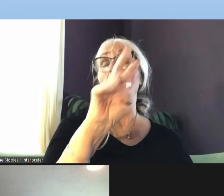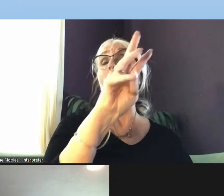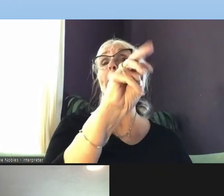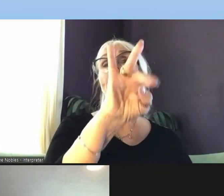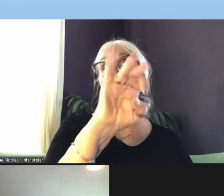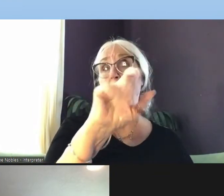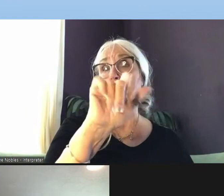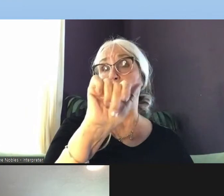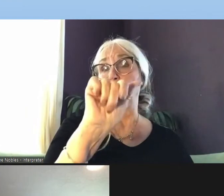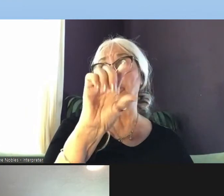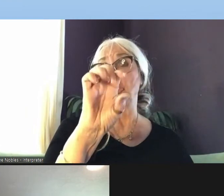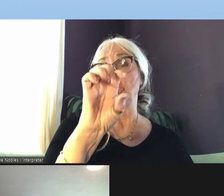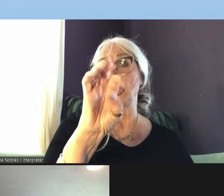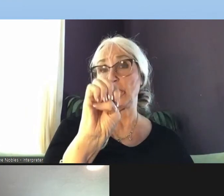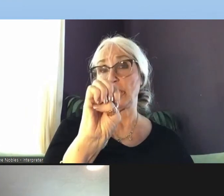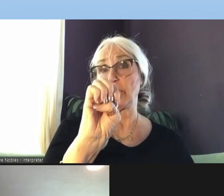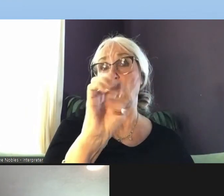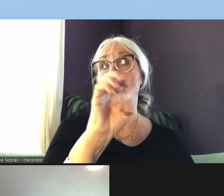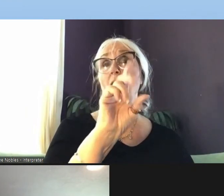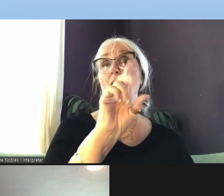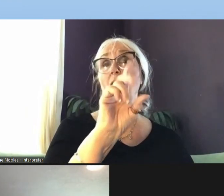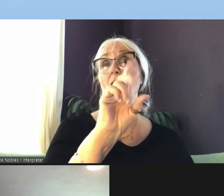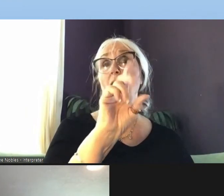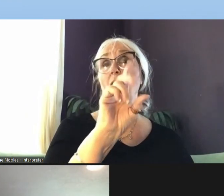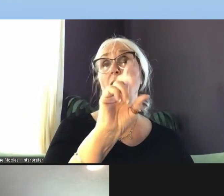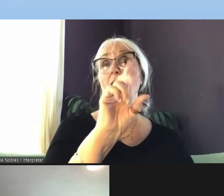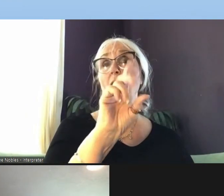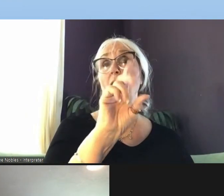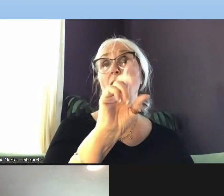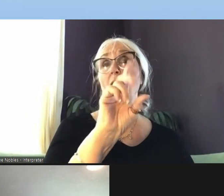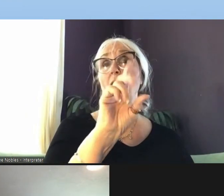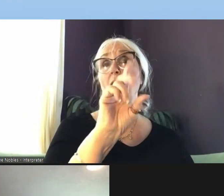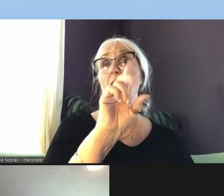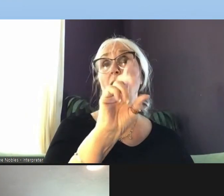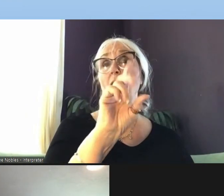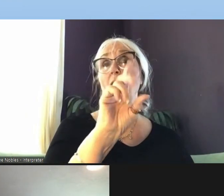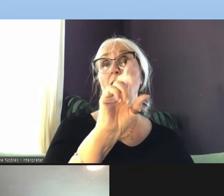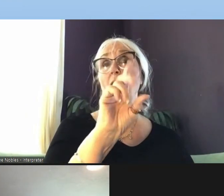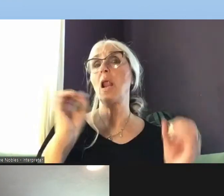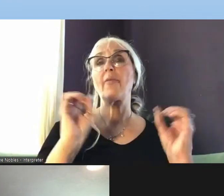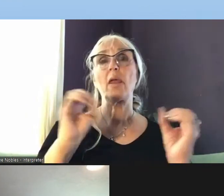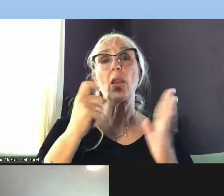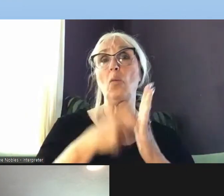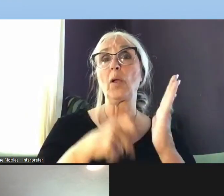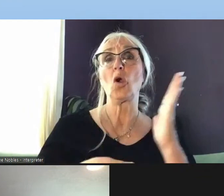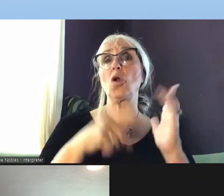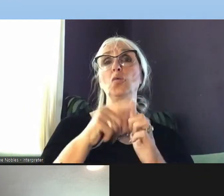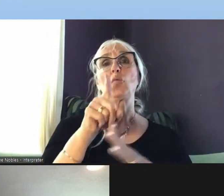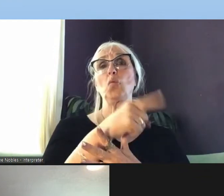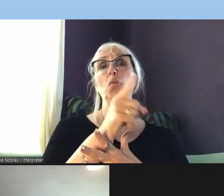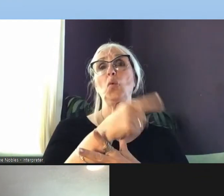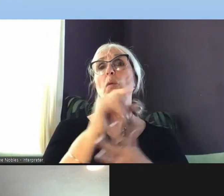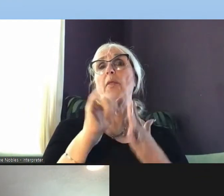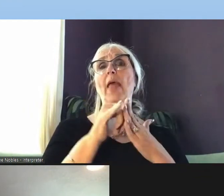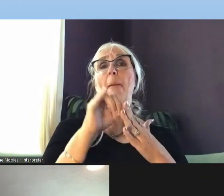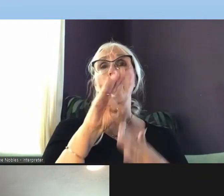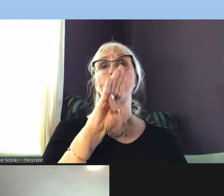depreciation's kind of off the books on our subledger for assets, but, nothing that we would charge to those, to that budget. So it's all